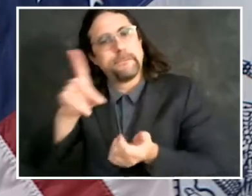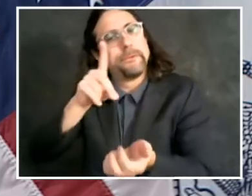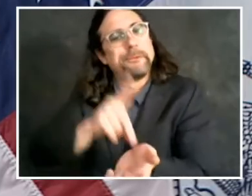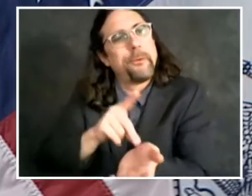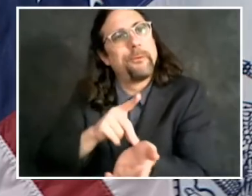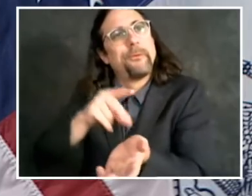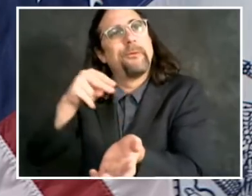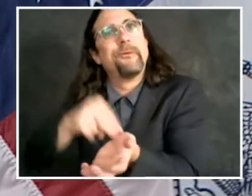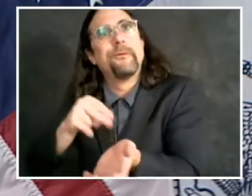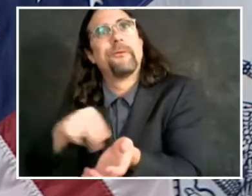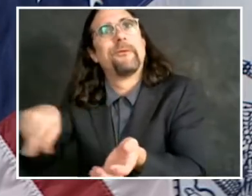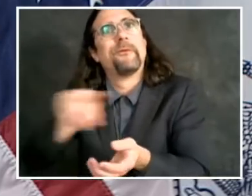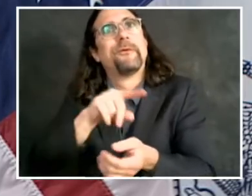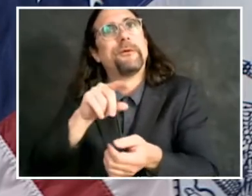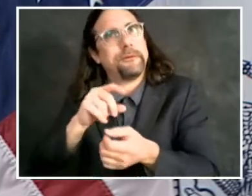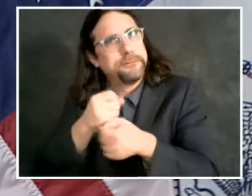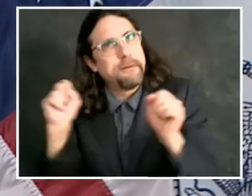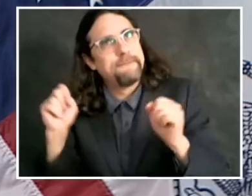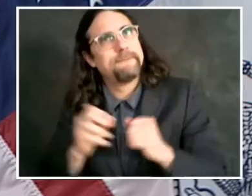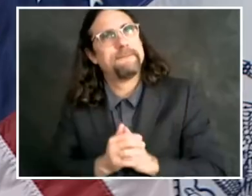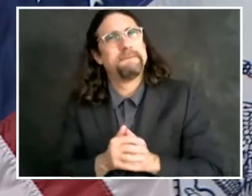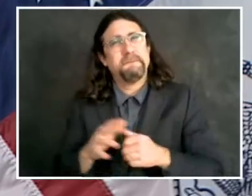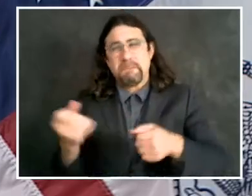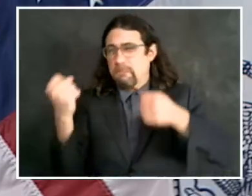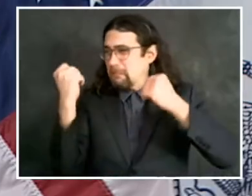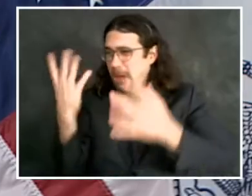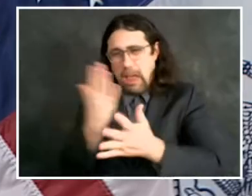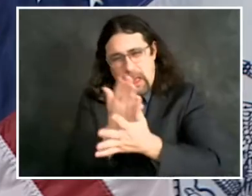every time, New Yorkers found a way.